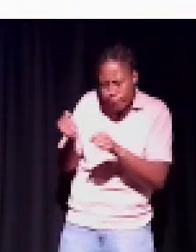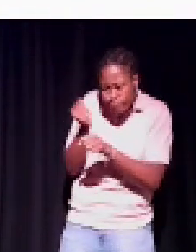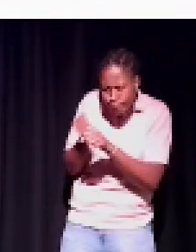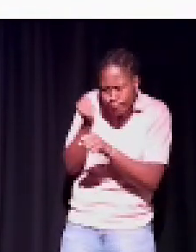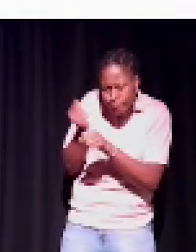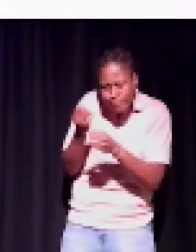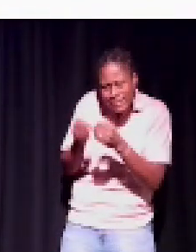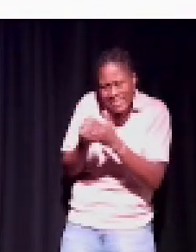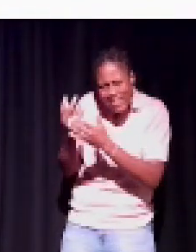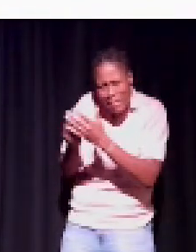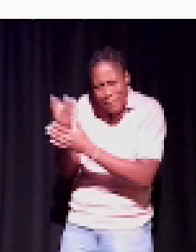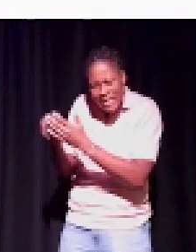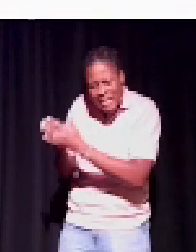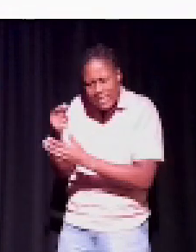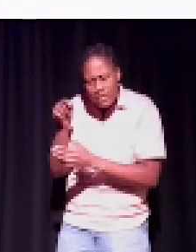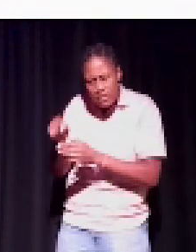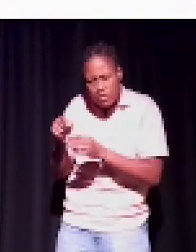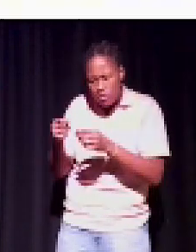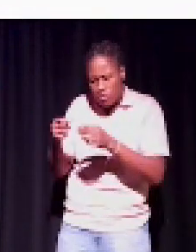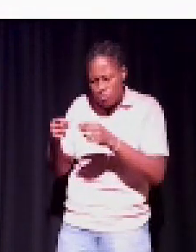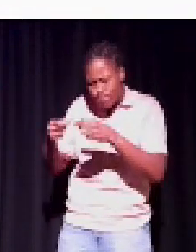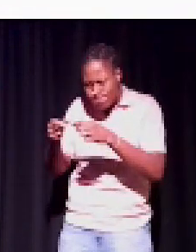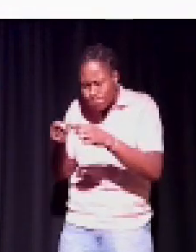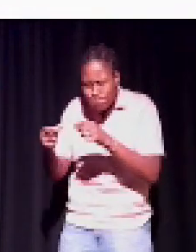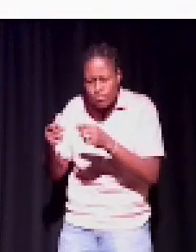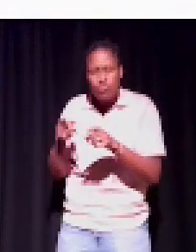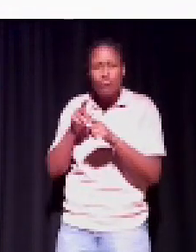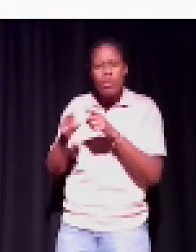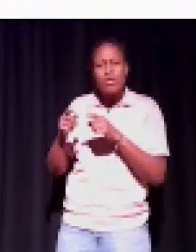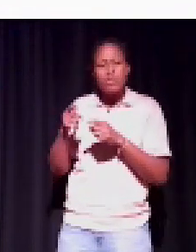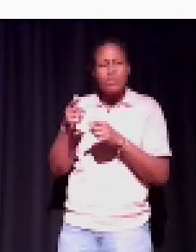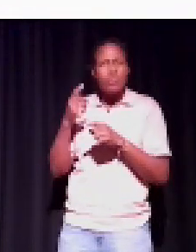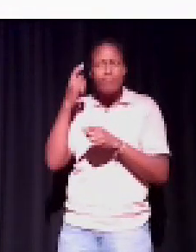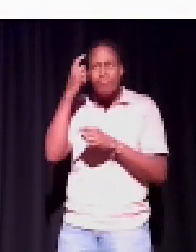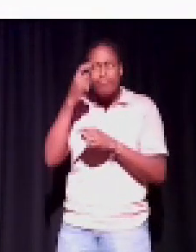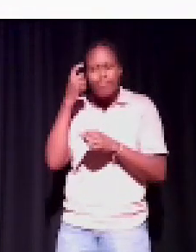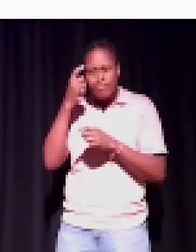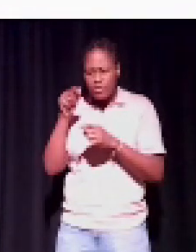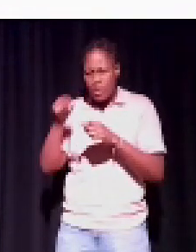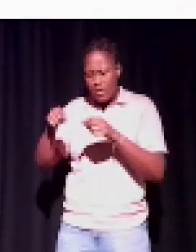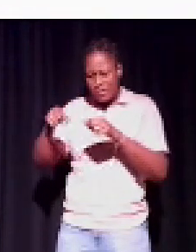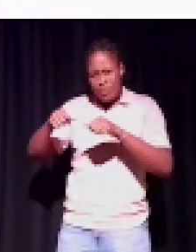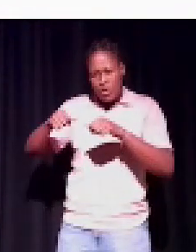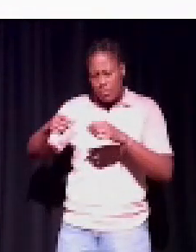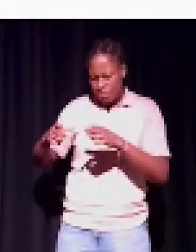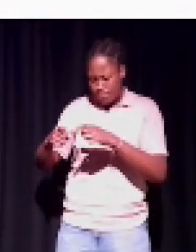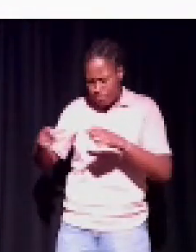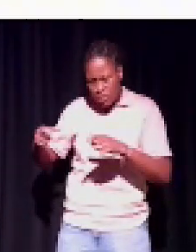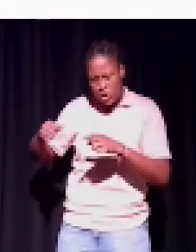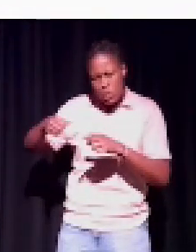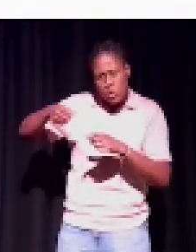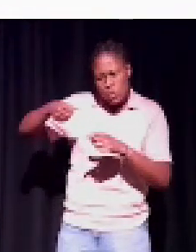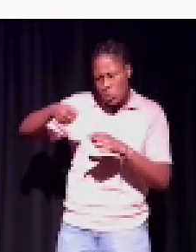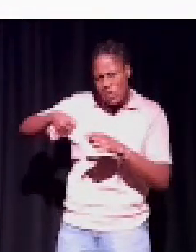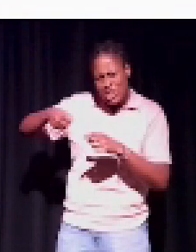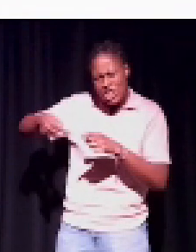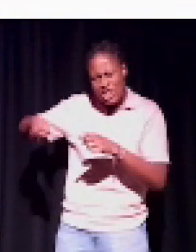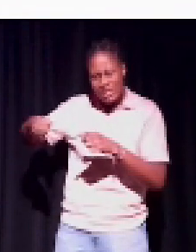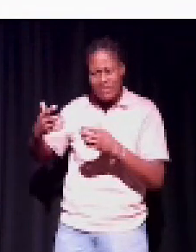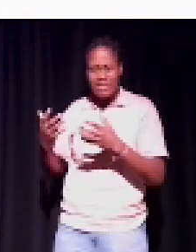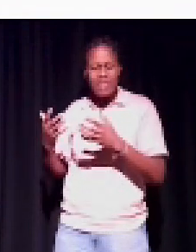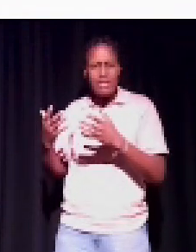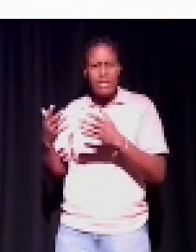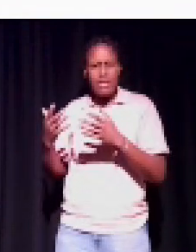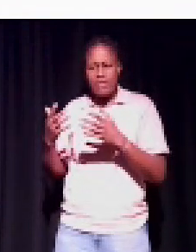I was looking for a simple way to connect all our accessibility switches and play MIDI through them.